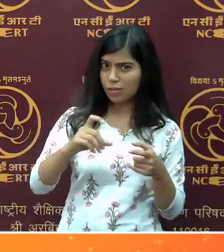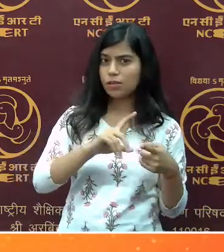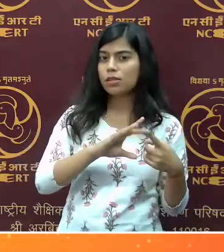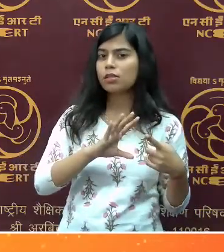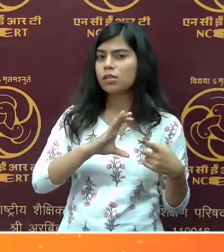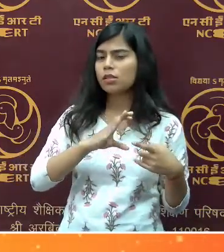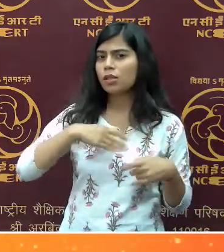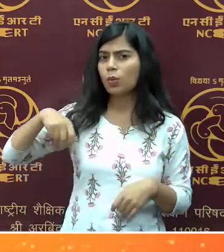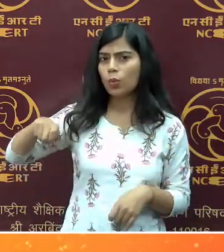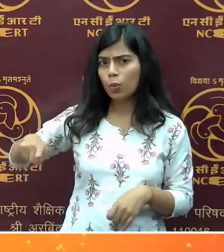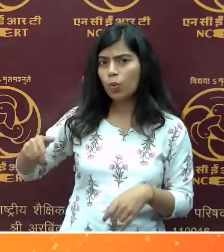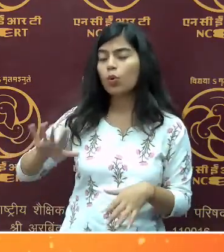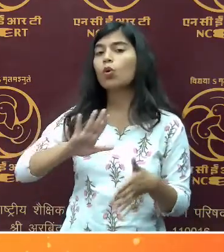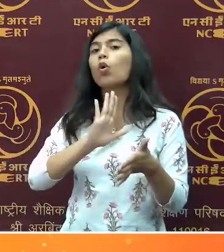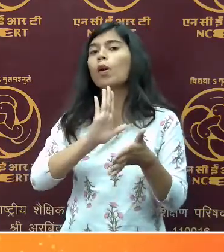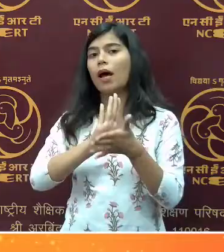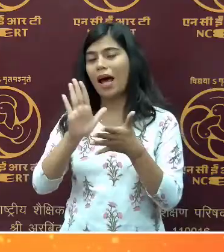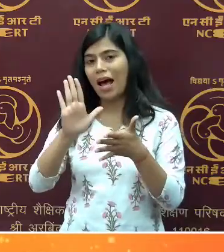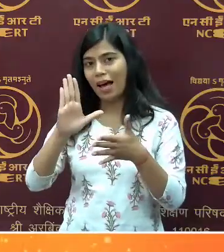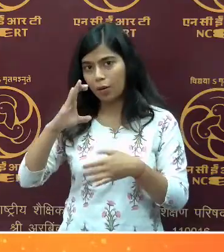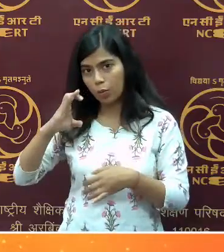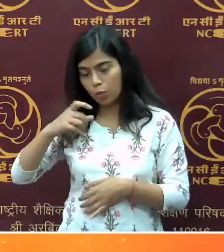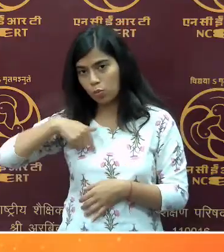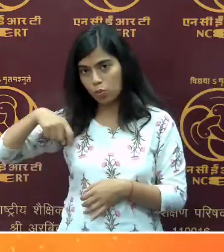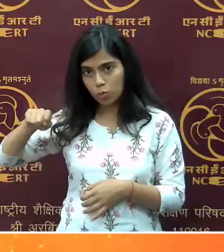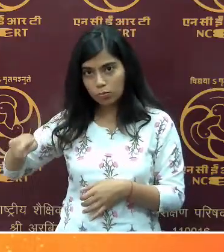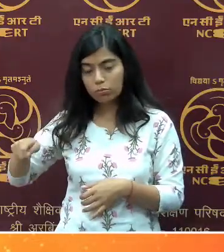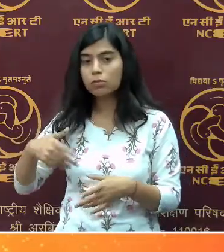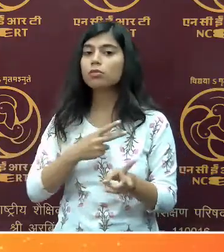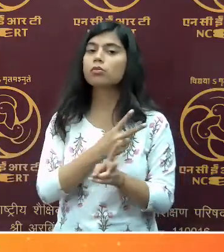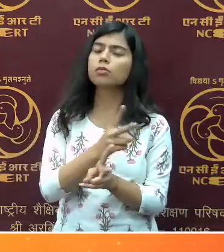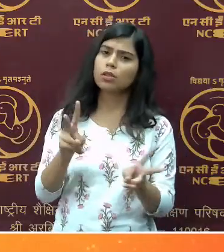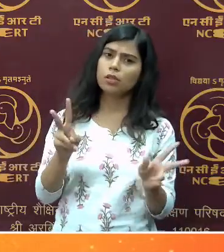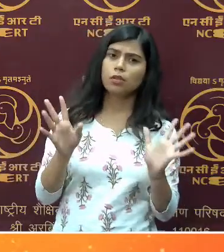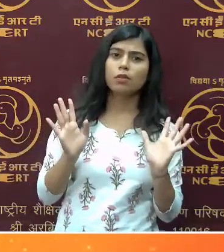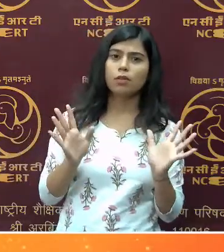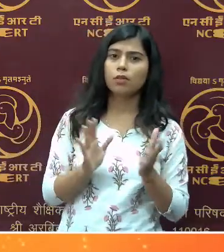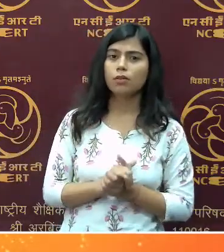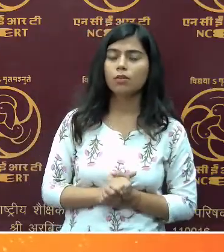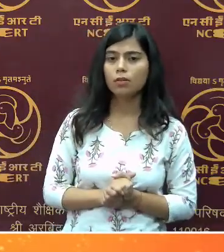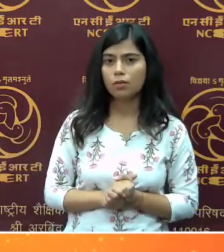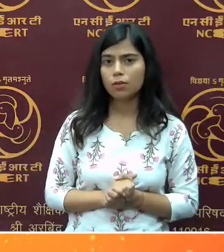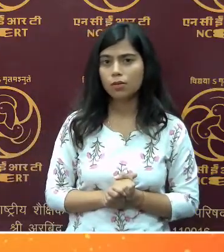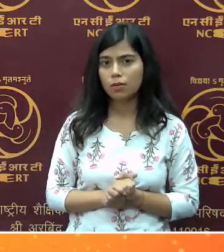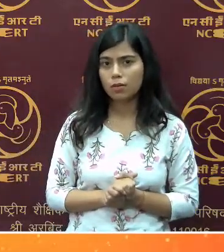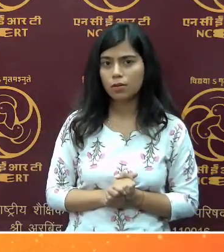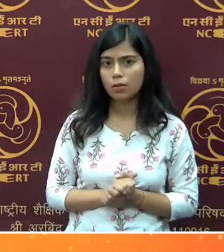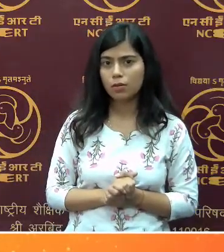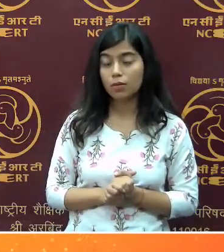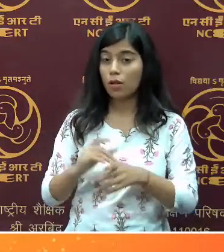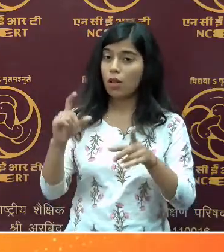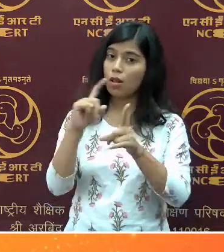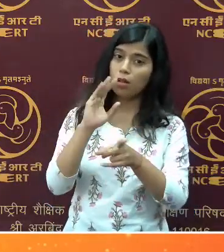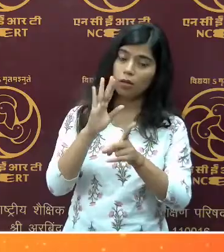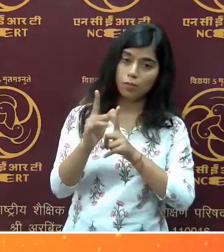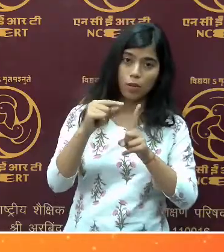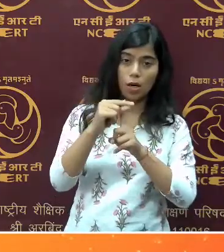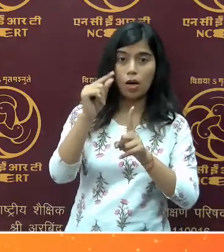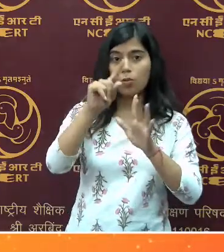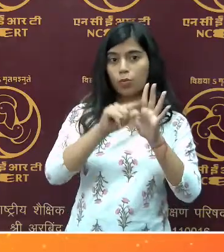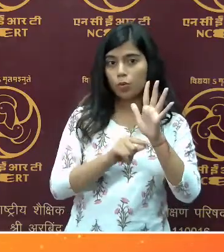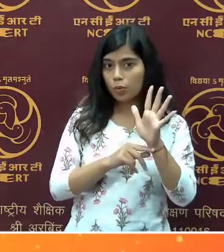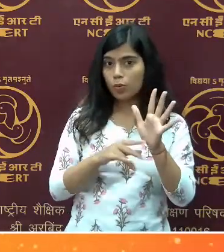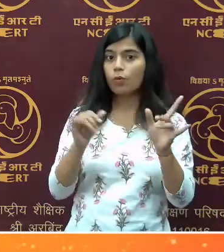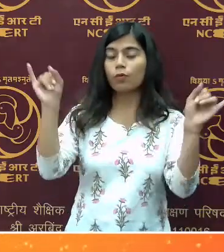article 226 and seek remedy. They are further corroborated and complemented by directive principles of state